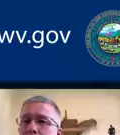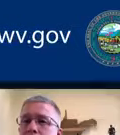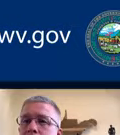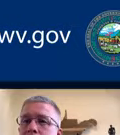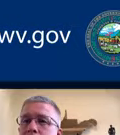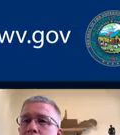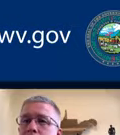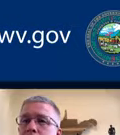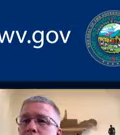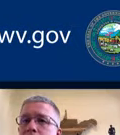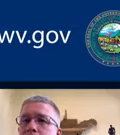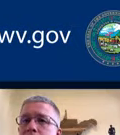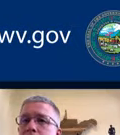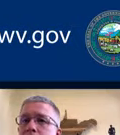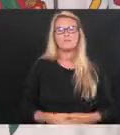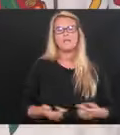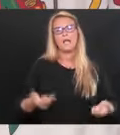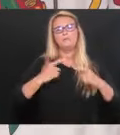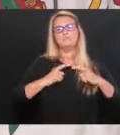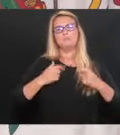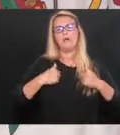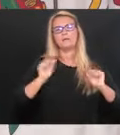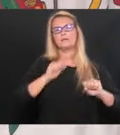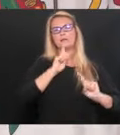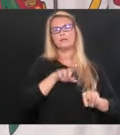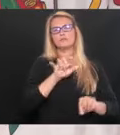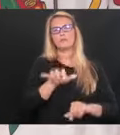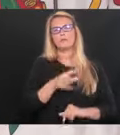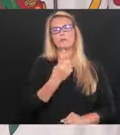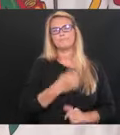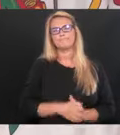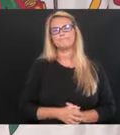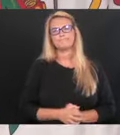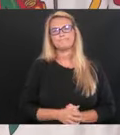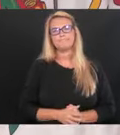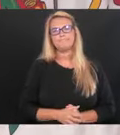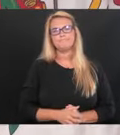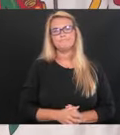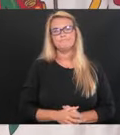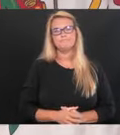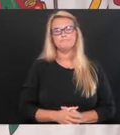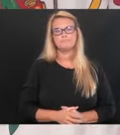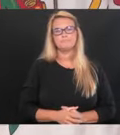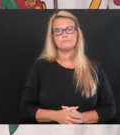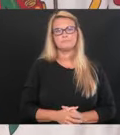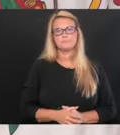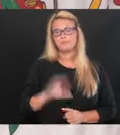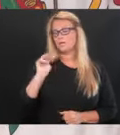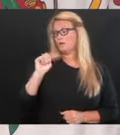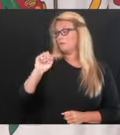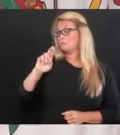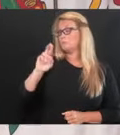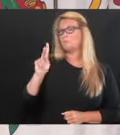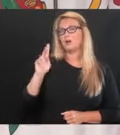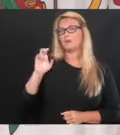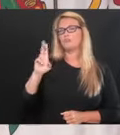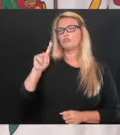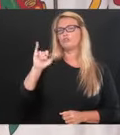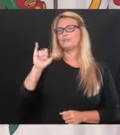Well, let me take this one, guys. I think I think Mark Curtis really gave us